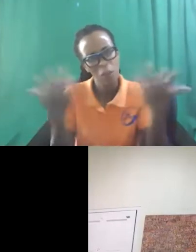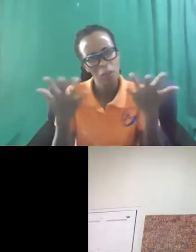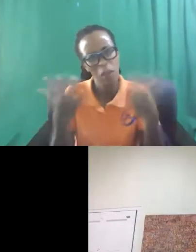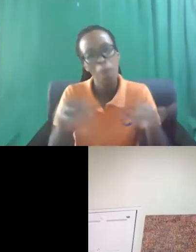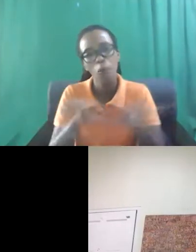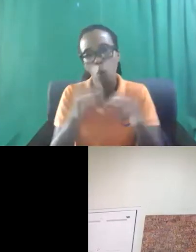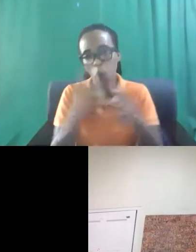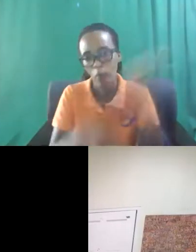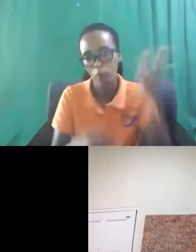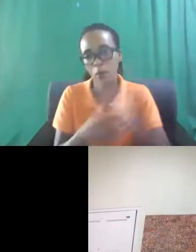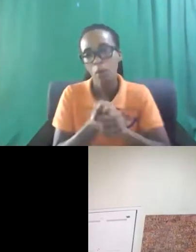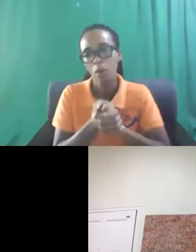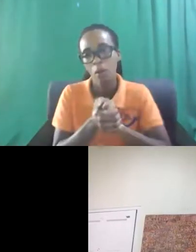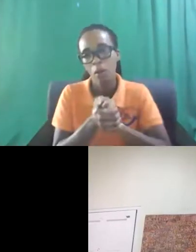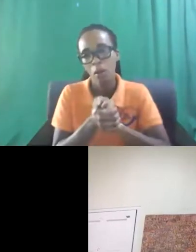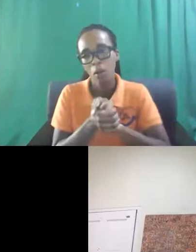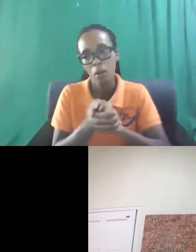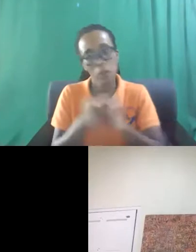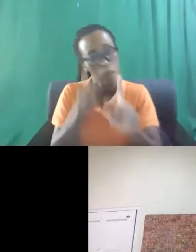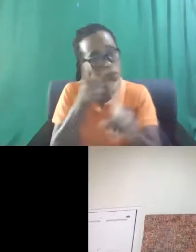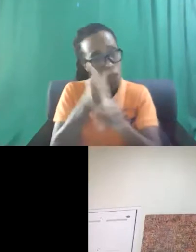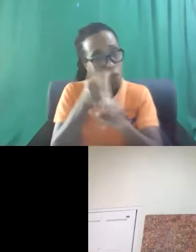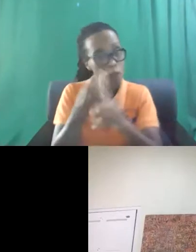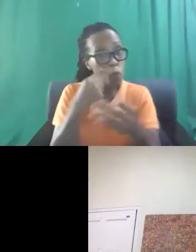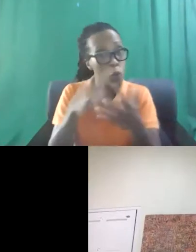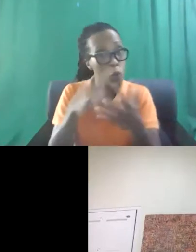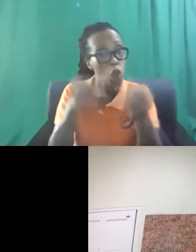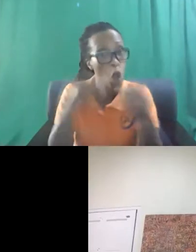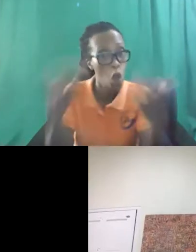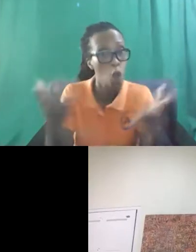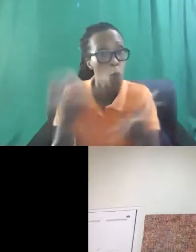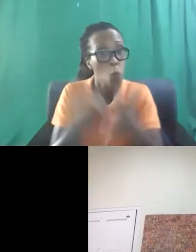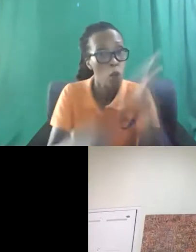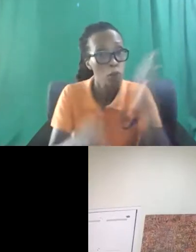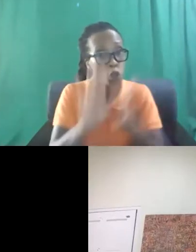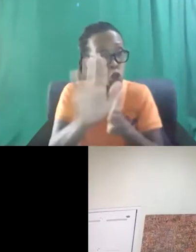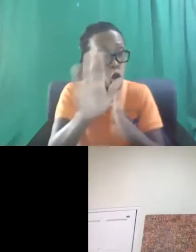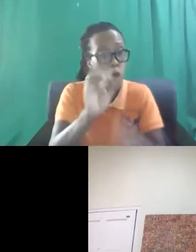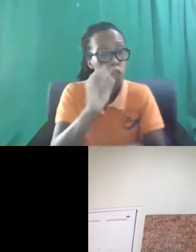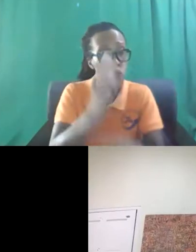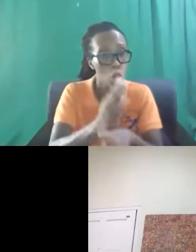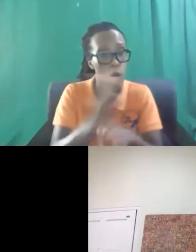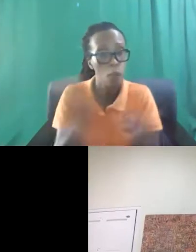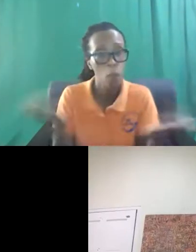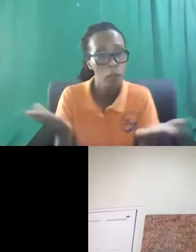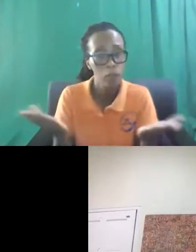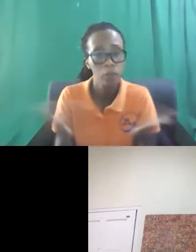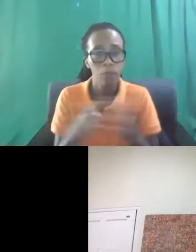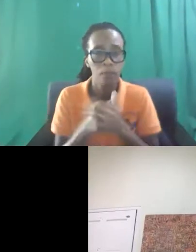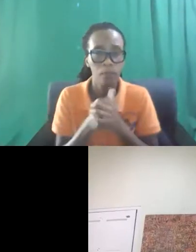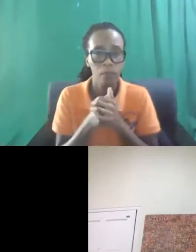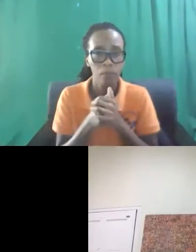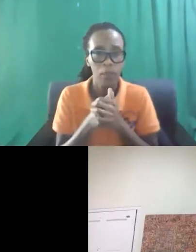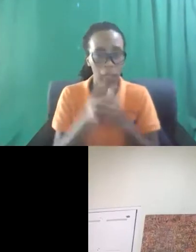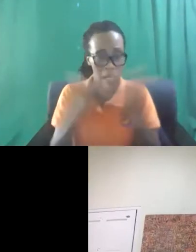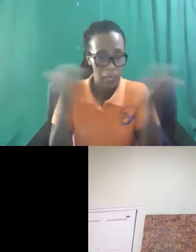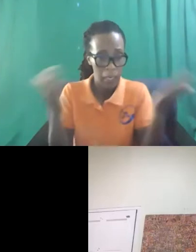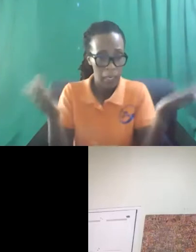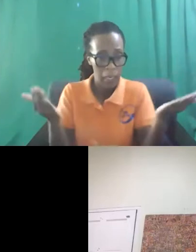one of the things that I see happening a lot in my work is that local